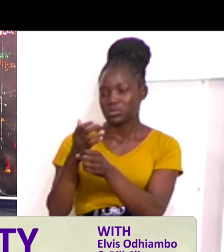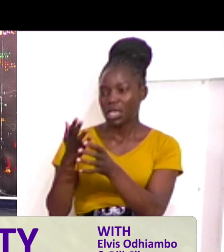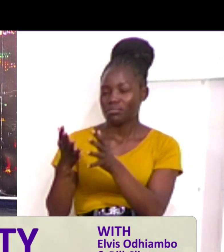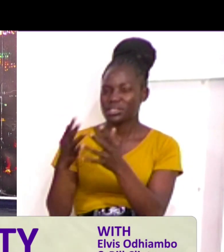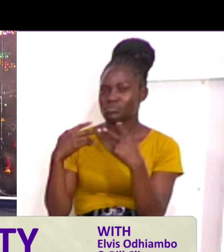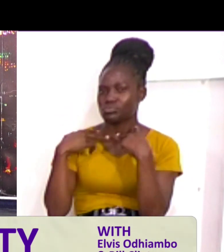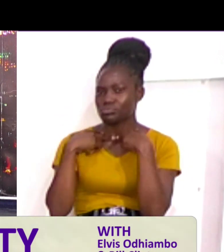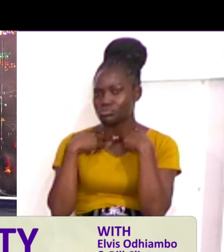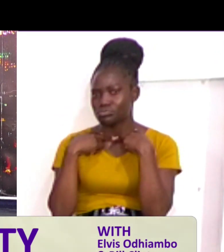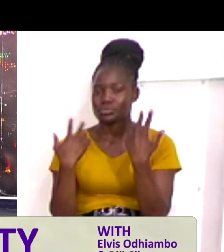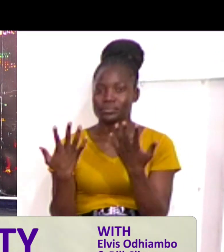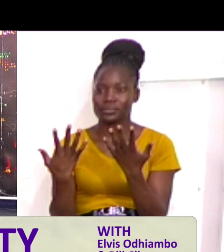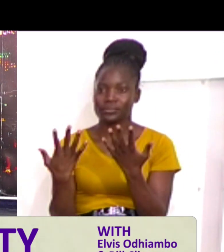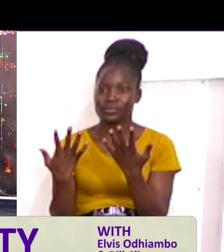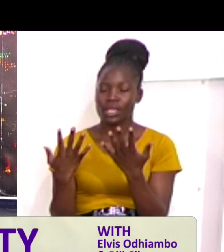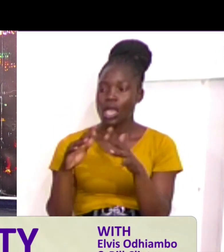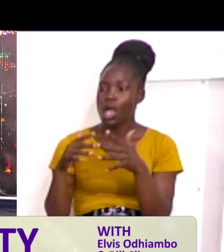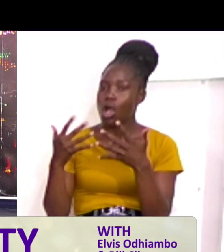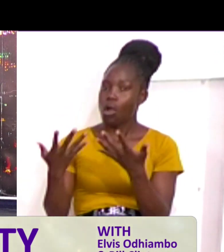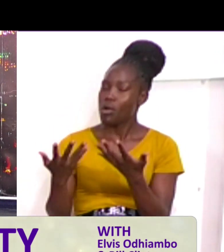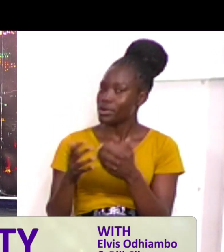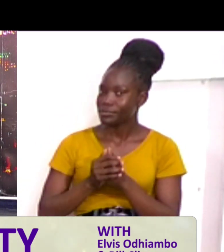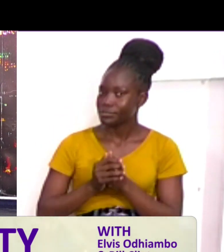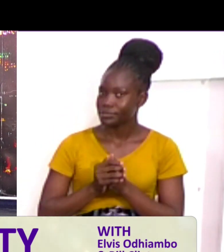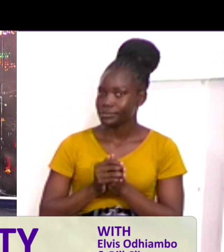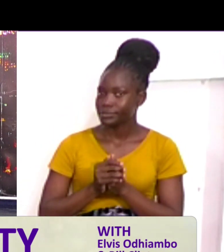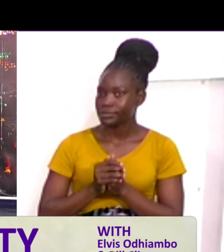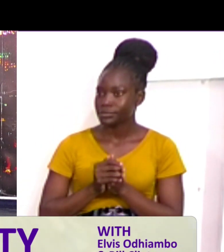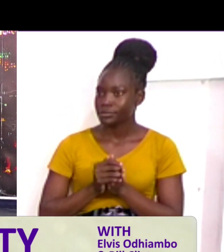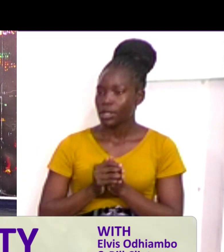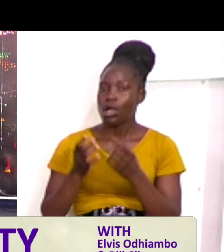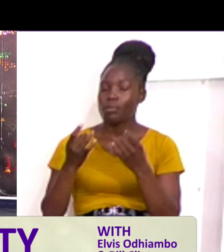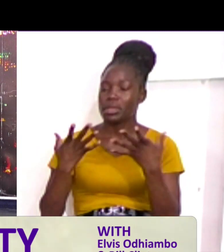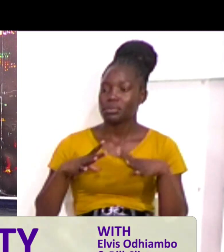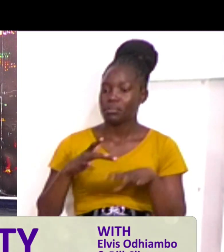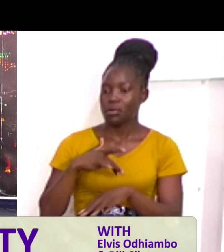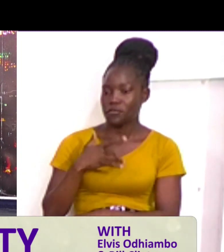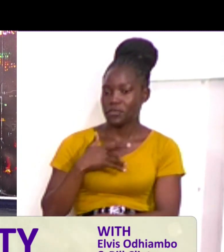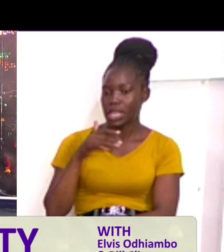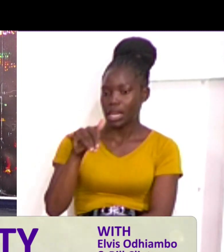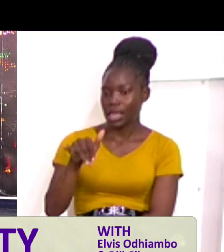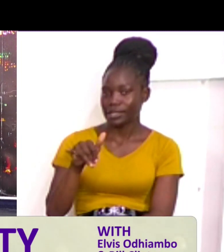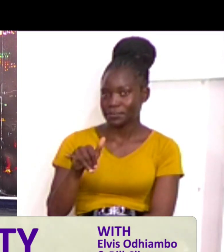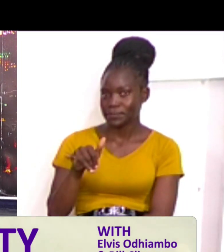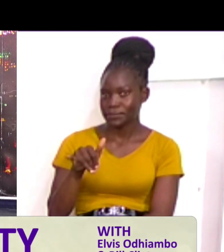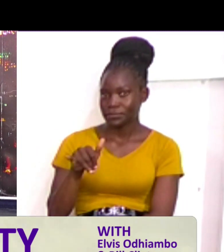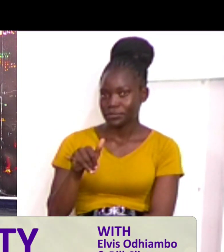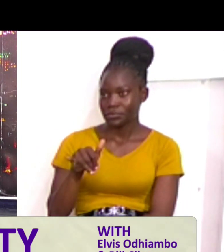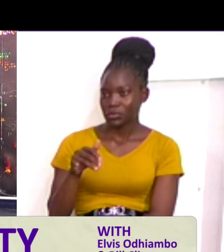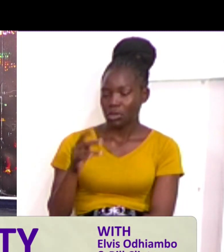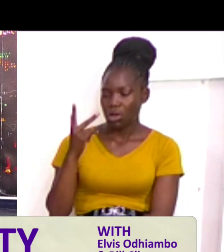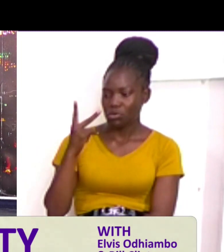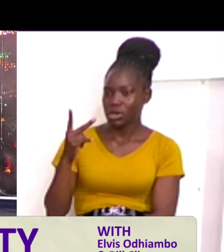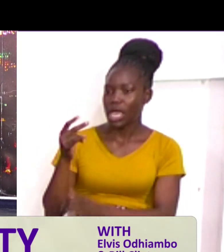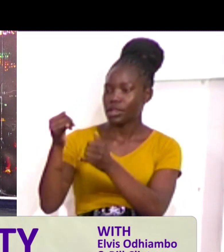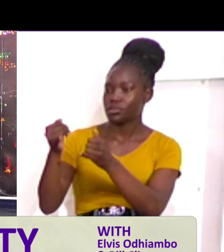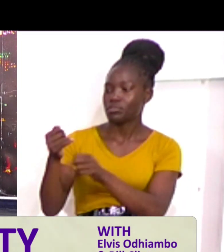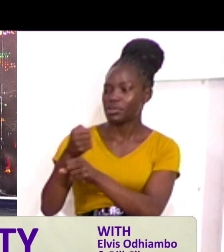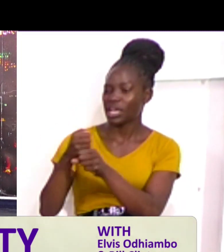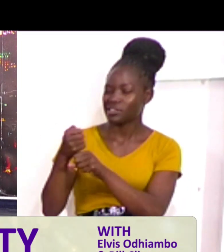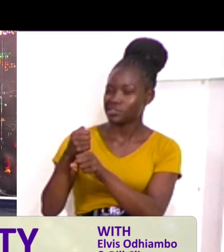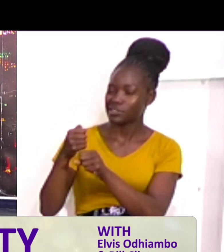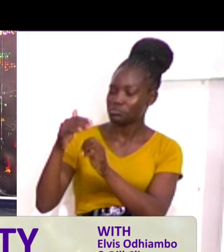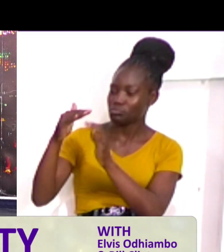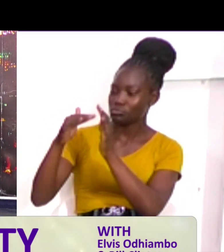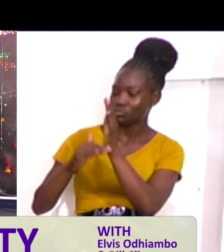the past couple of games they have played, or so many people feel because ni kama wameshuka kidogo as far